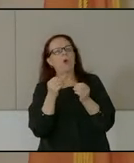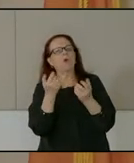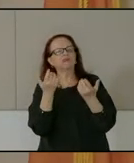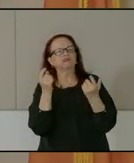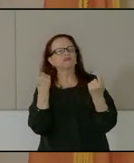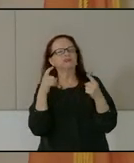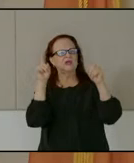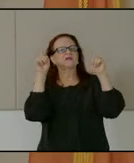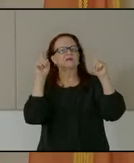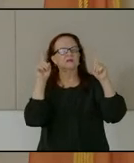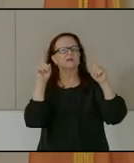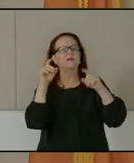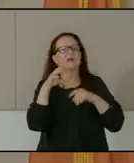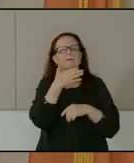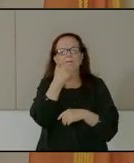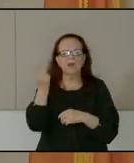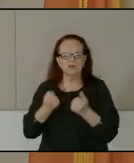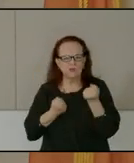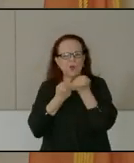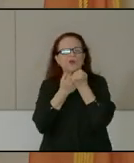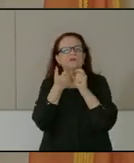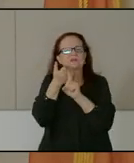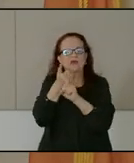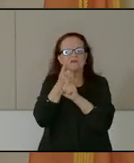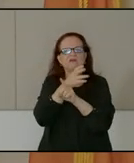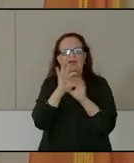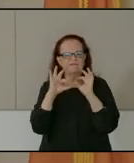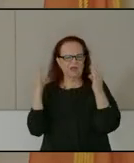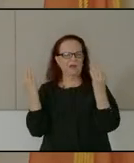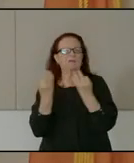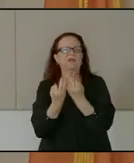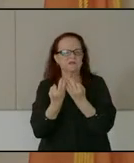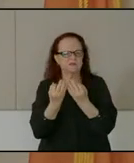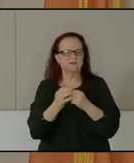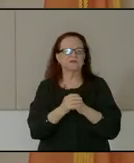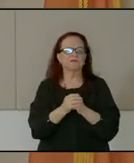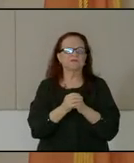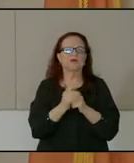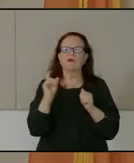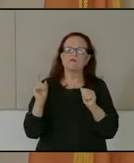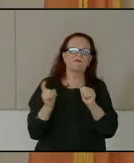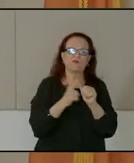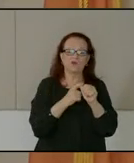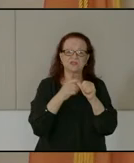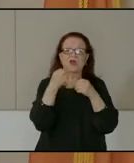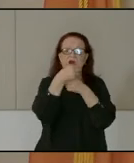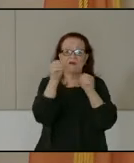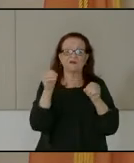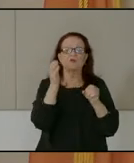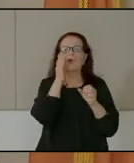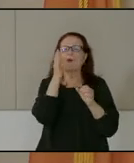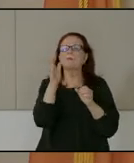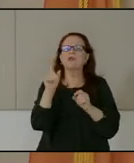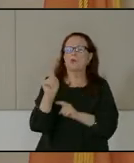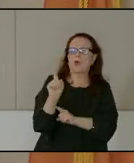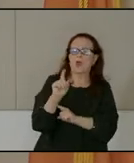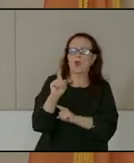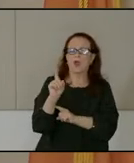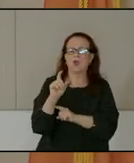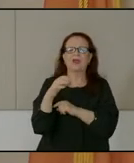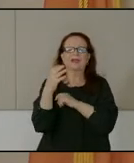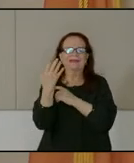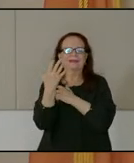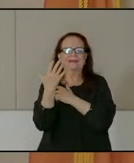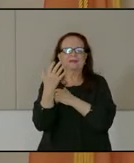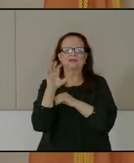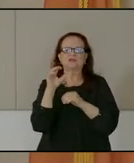can better support themselves and their families. The first office will be located in the County Community